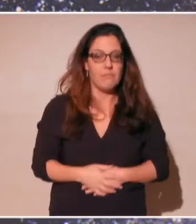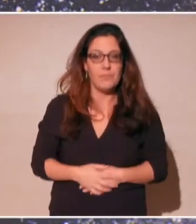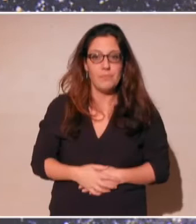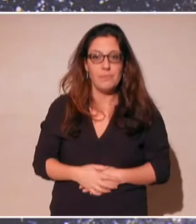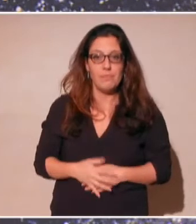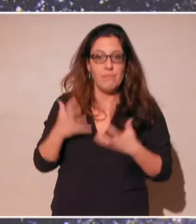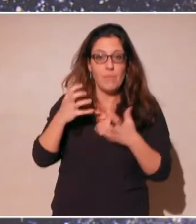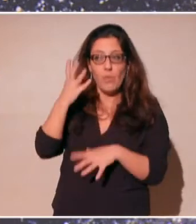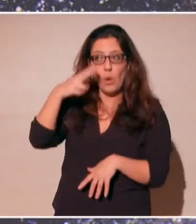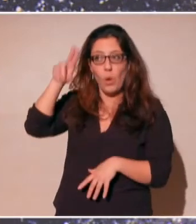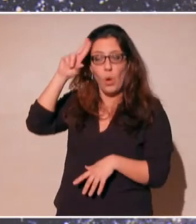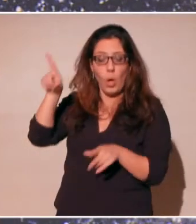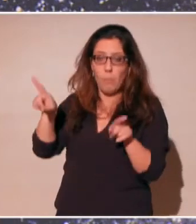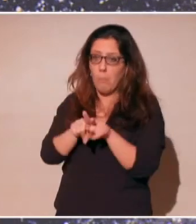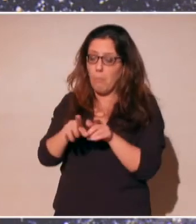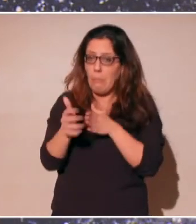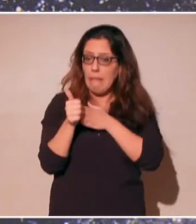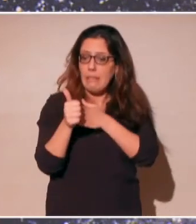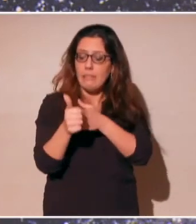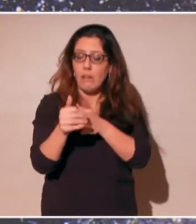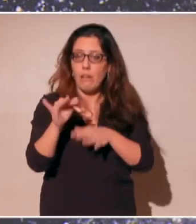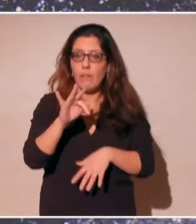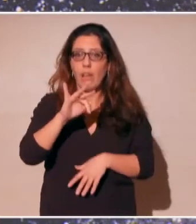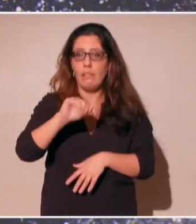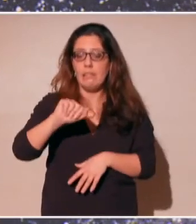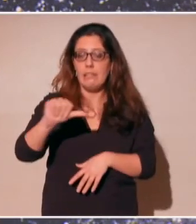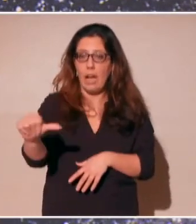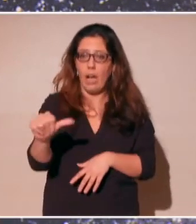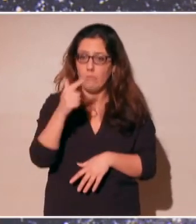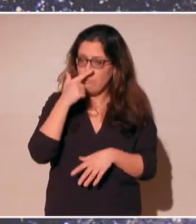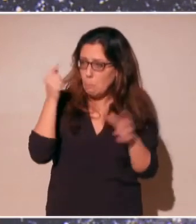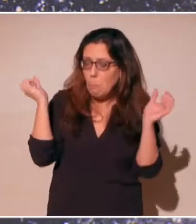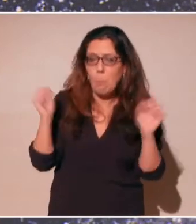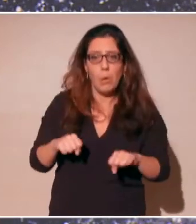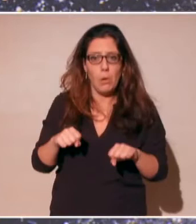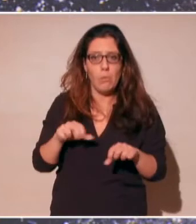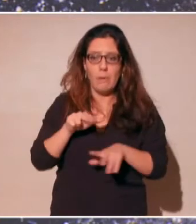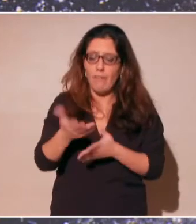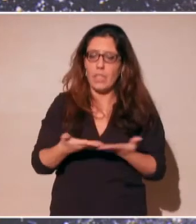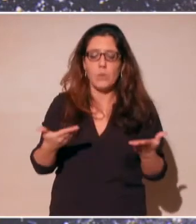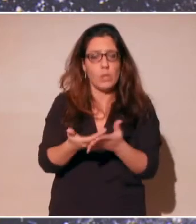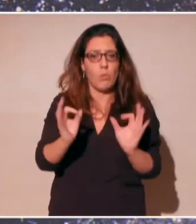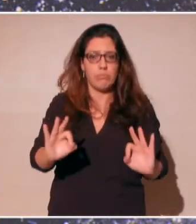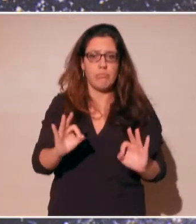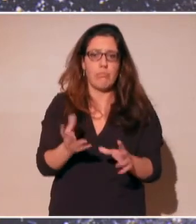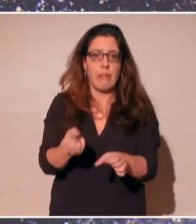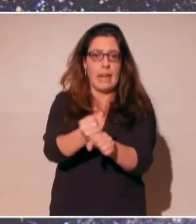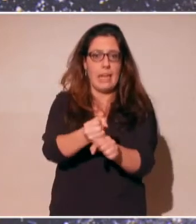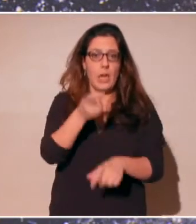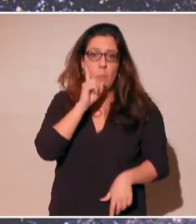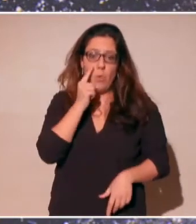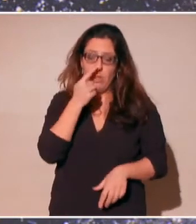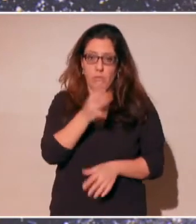of AI. I think you've understood the message. But we want Europe to be the champions as well. We have the means, and now we have to create the conditions that